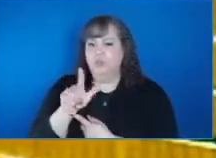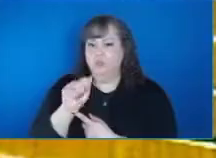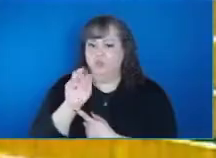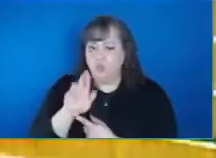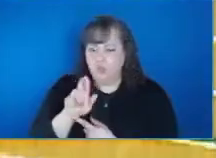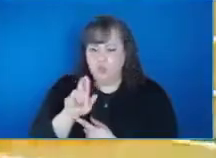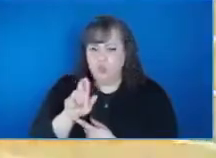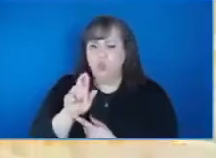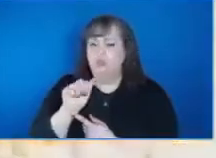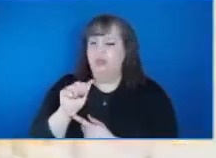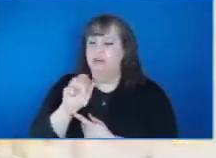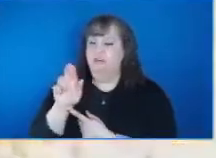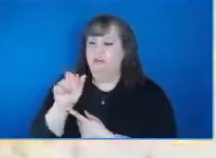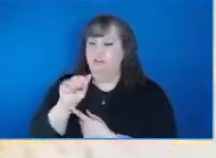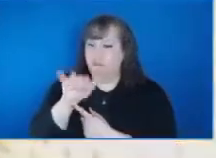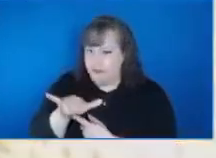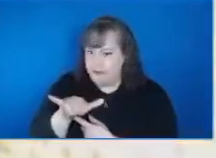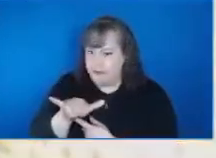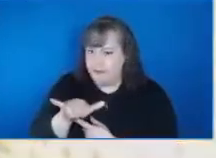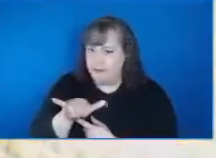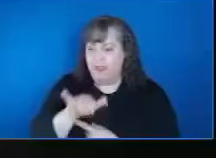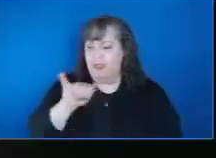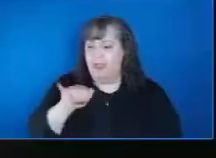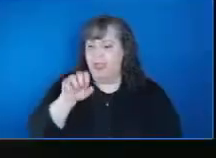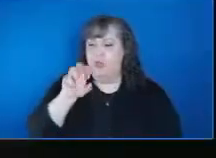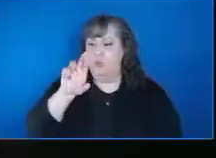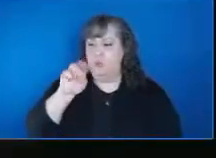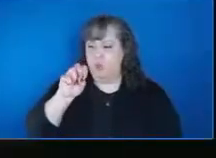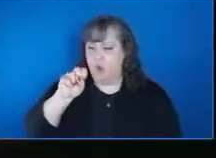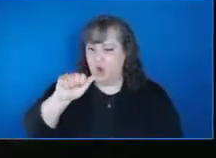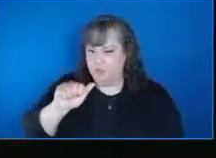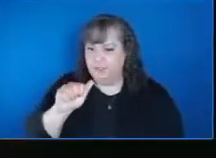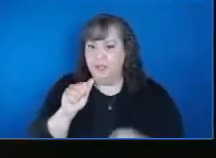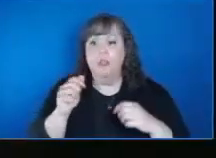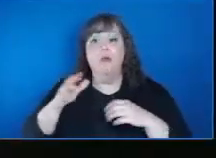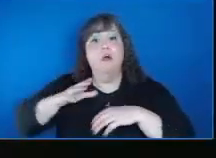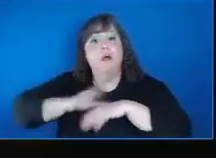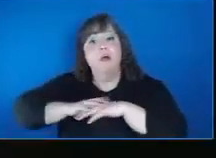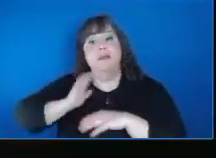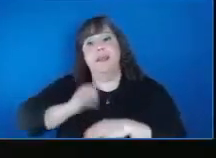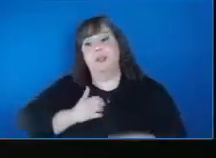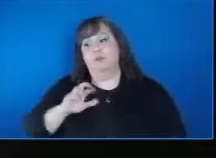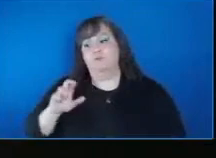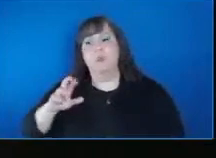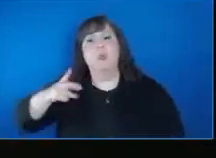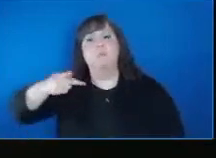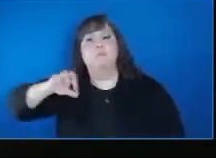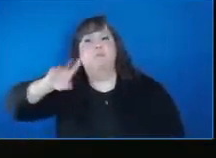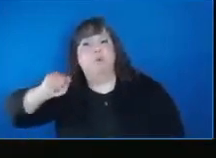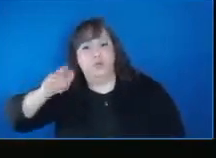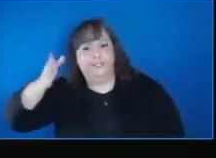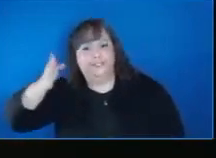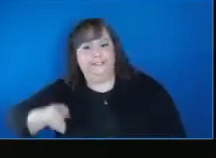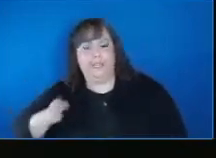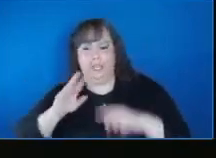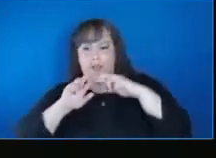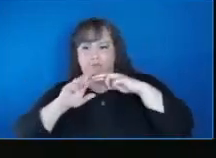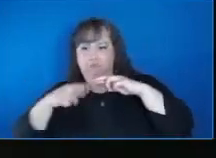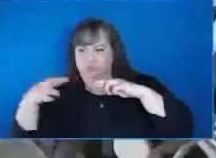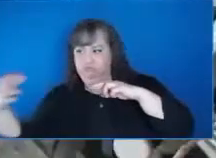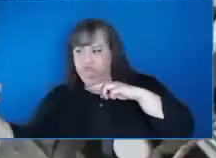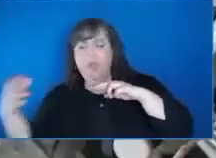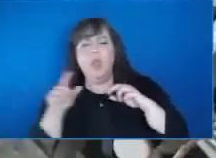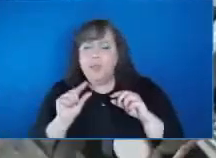Solar Arrays, on the very end of the space station, out on the port side. These are different because, for one, they're much lighter and